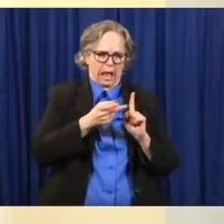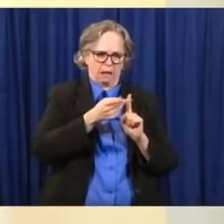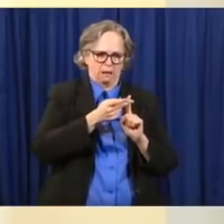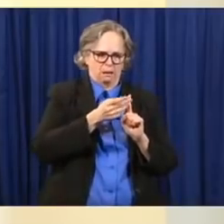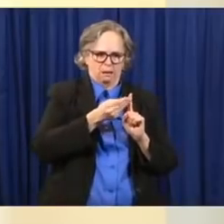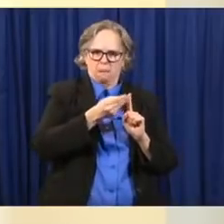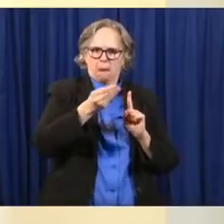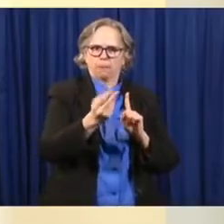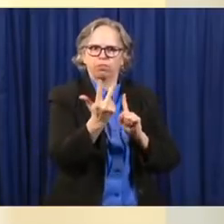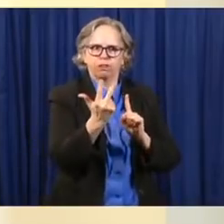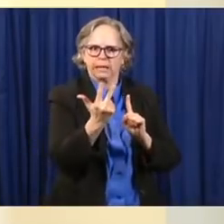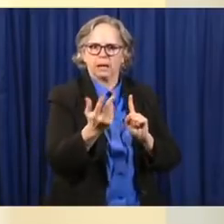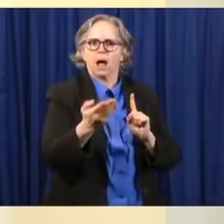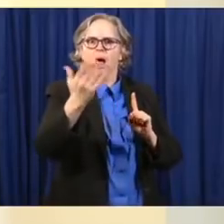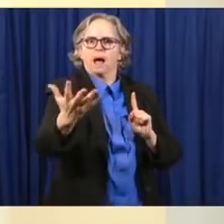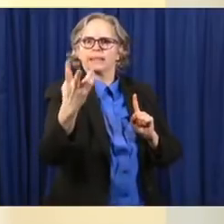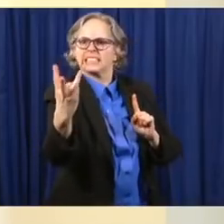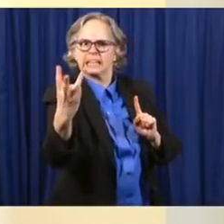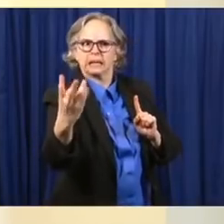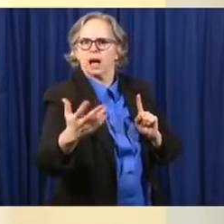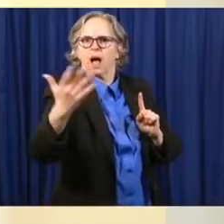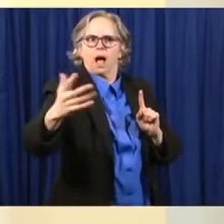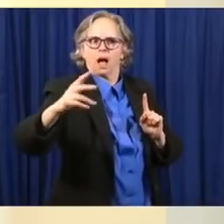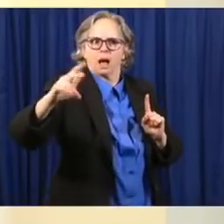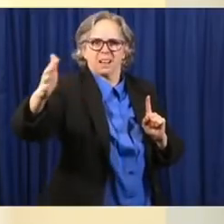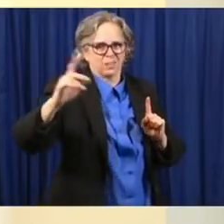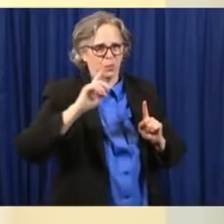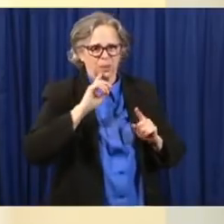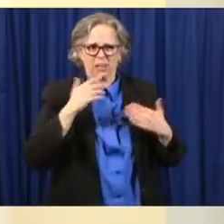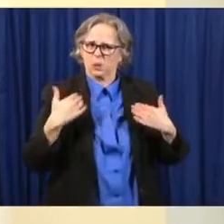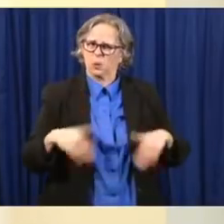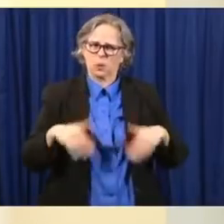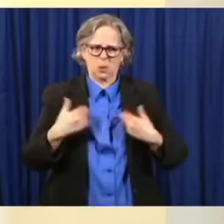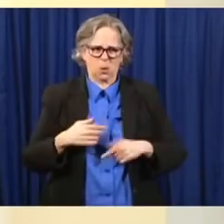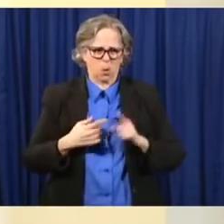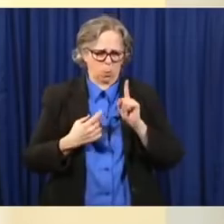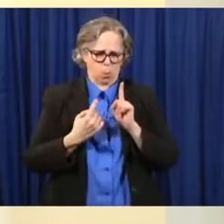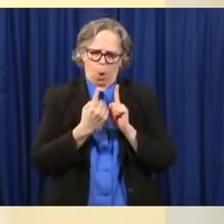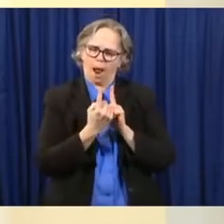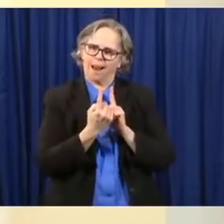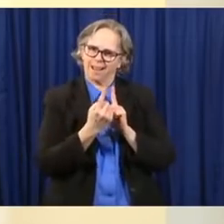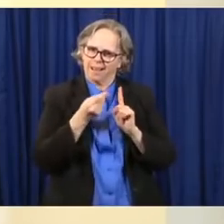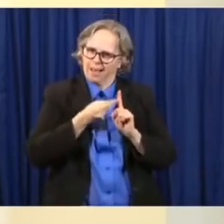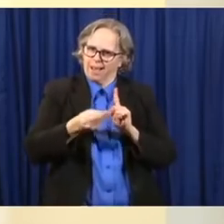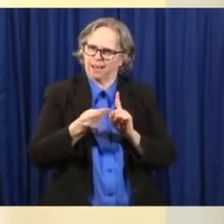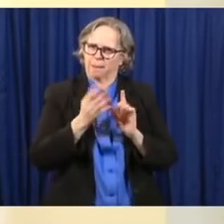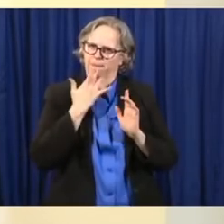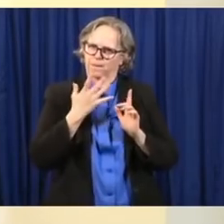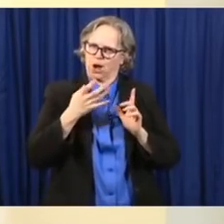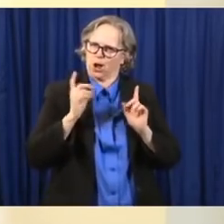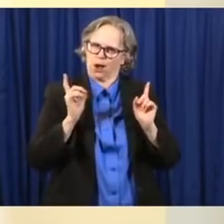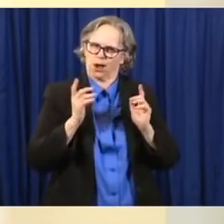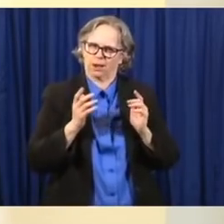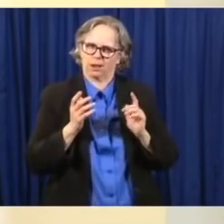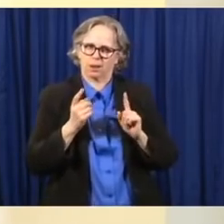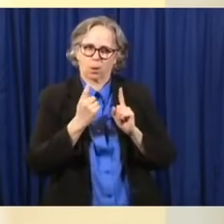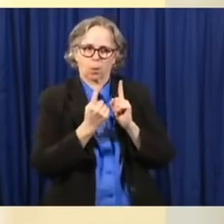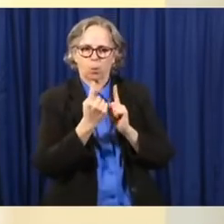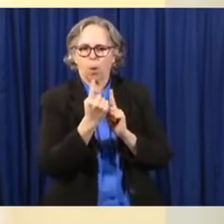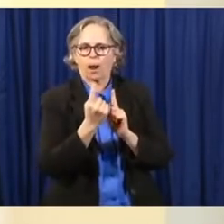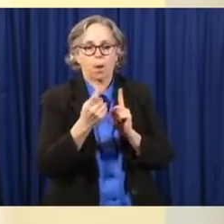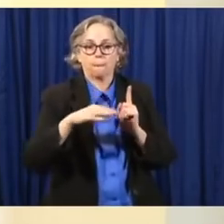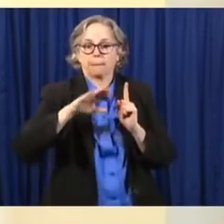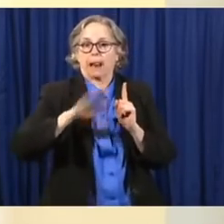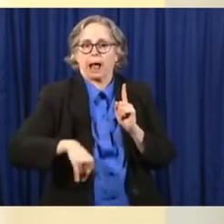ultimately have one person giving to one person, ultimately one person giving to a half a person, and less than a half. And